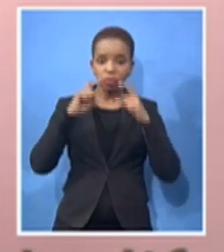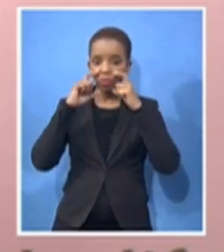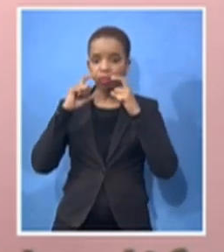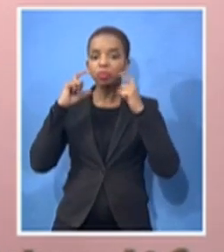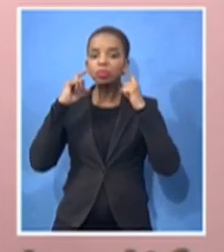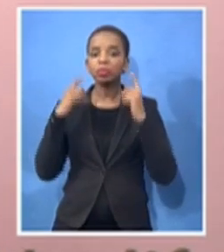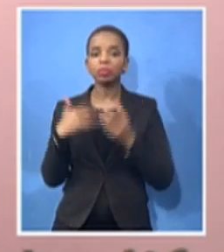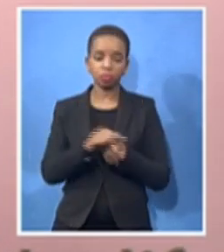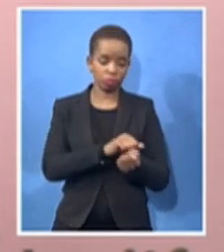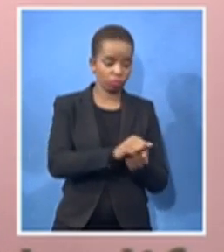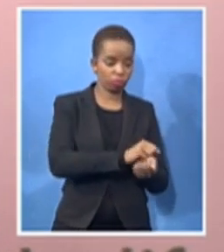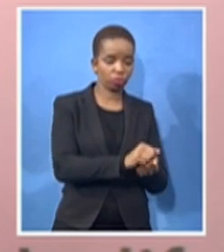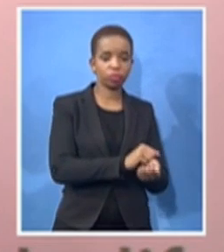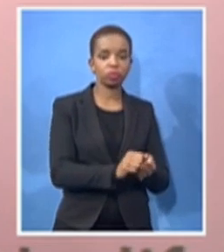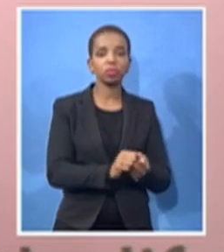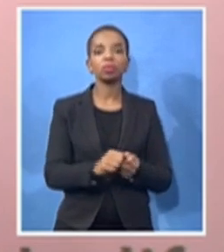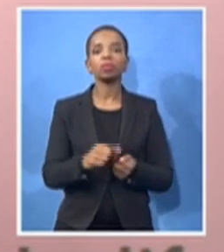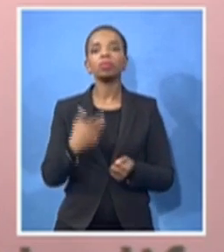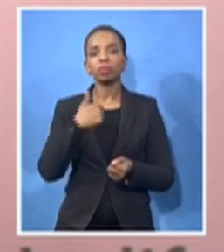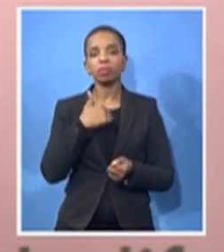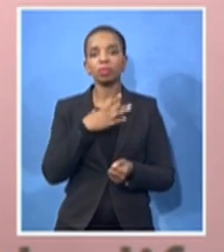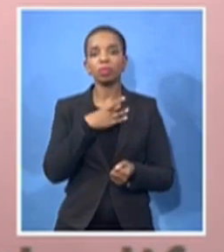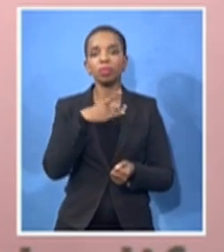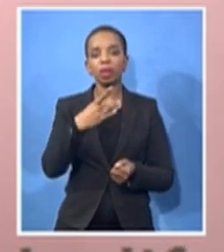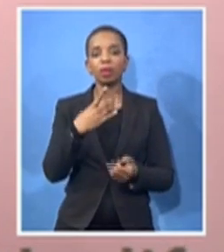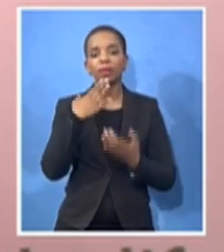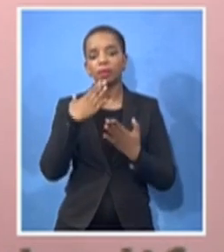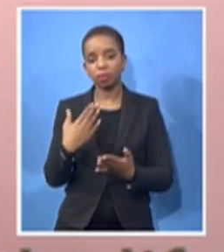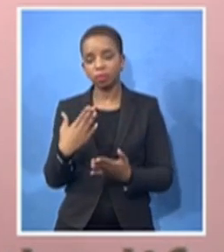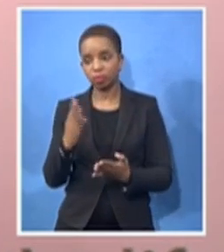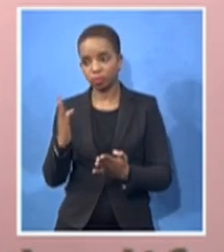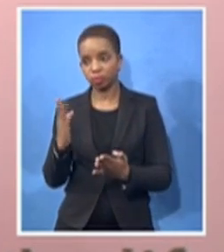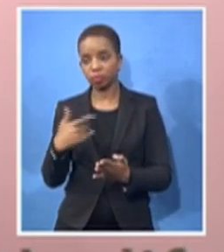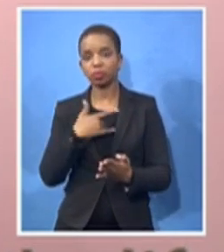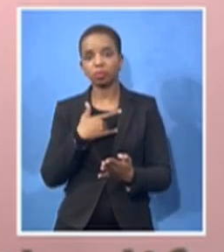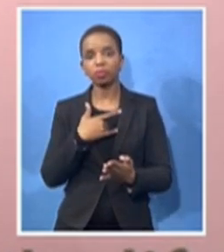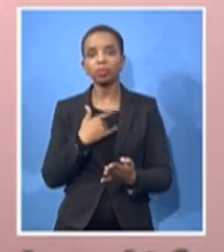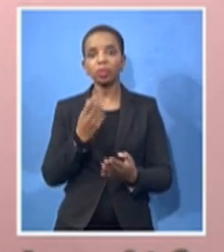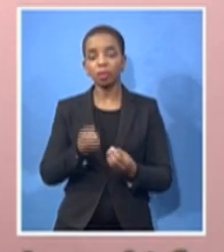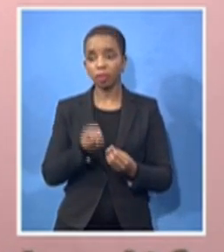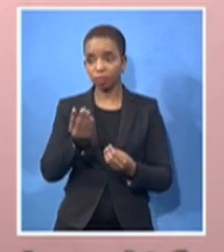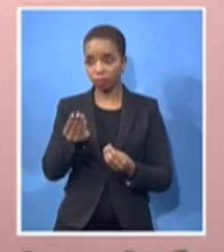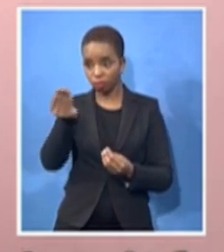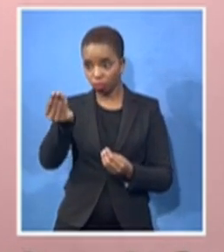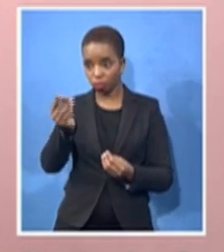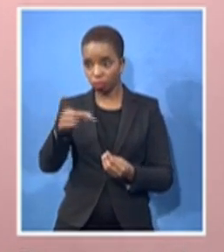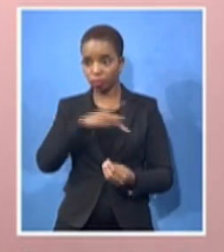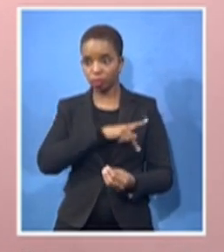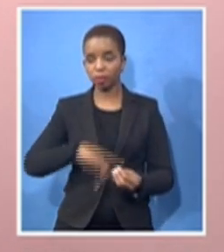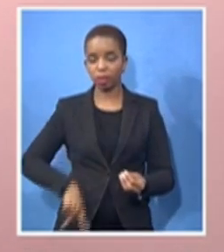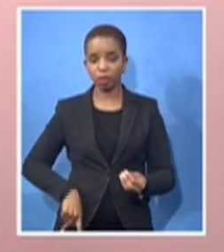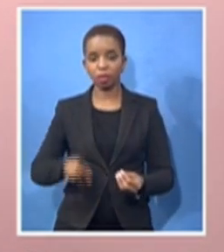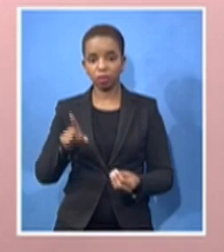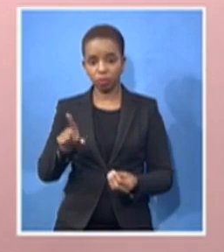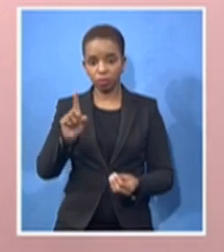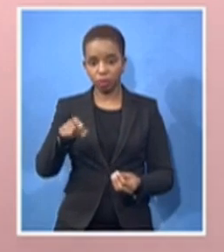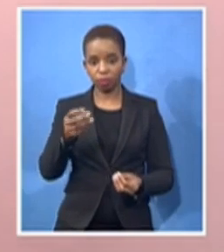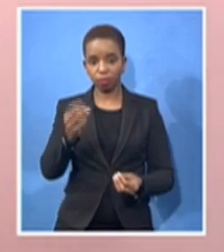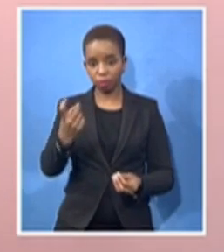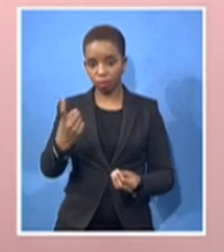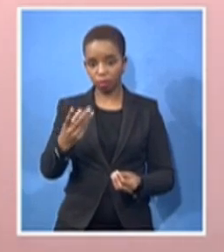I'll give it to yourself and Premier, so that you will see how we can do it.